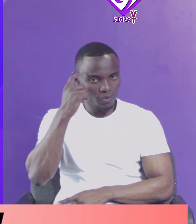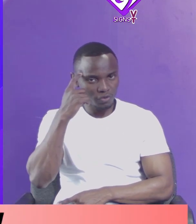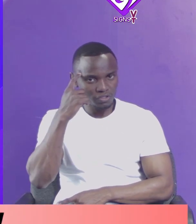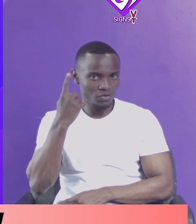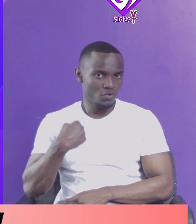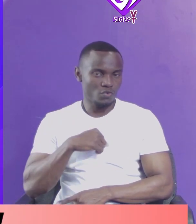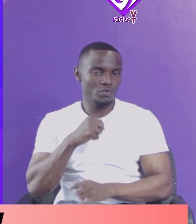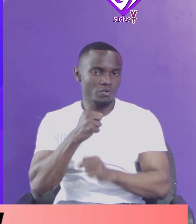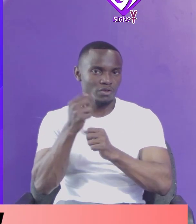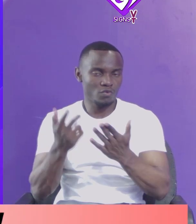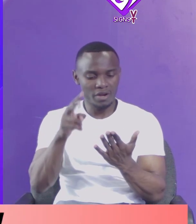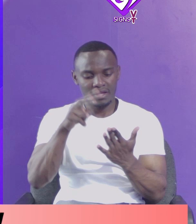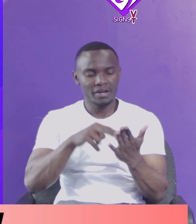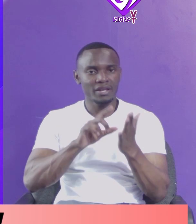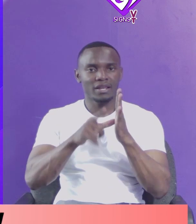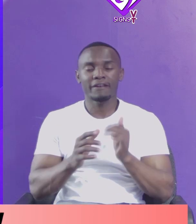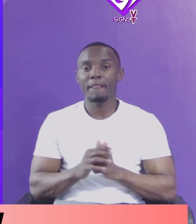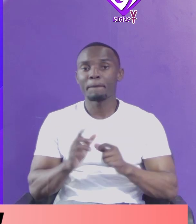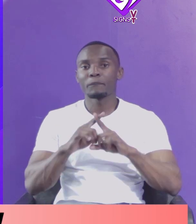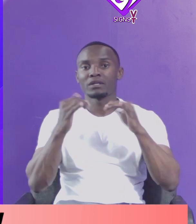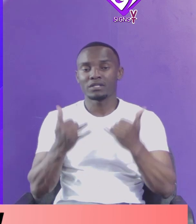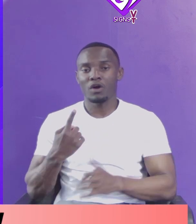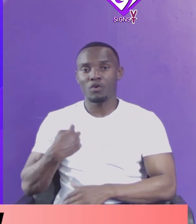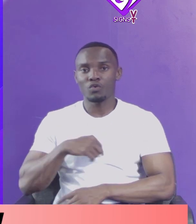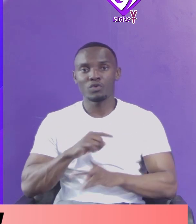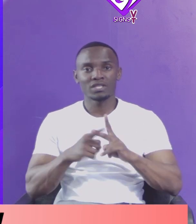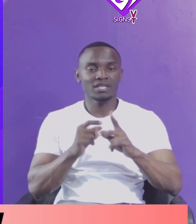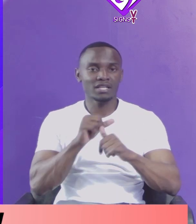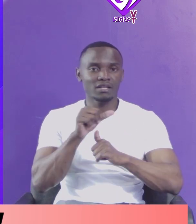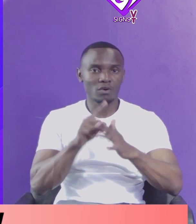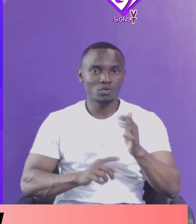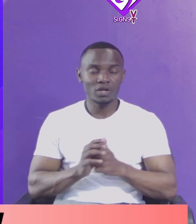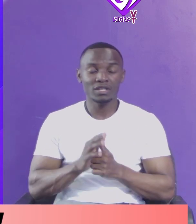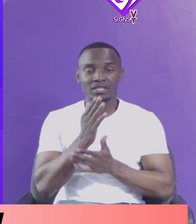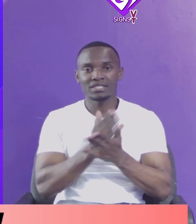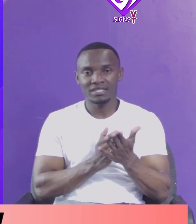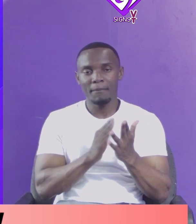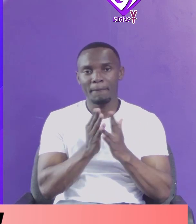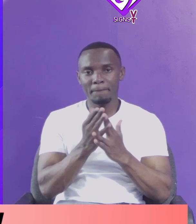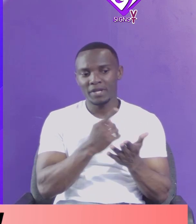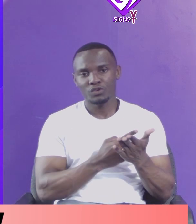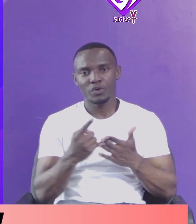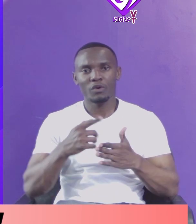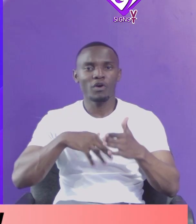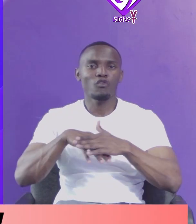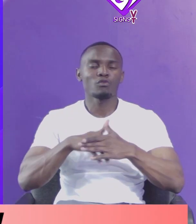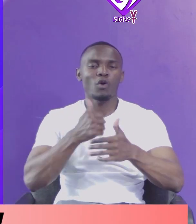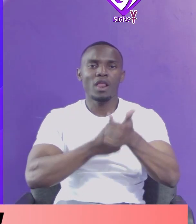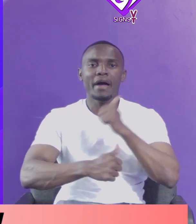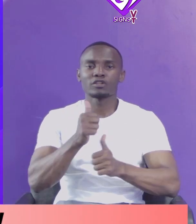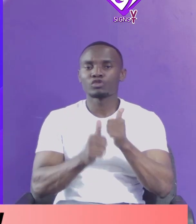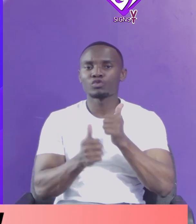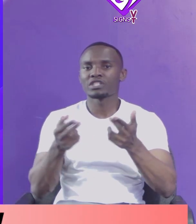broadcast. But what about now? Let's get down to action and talk about some of the midweek football action that did take place,